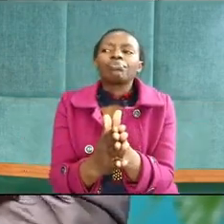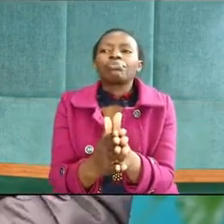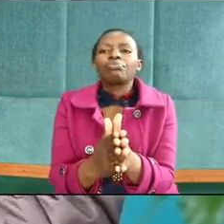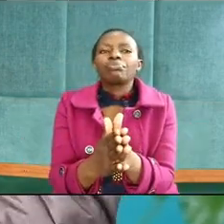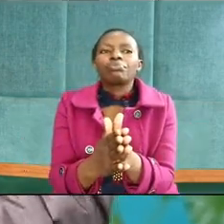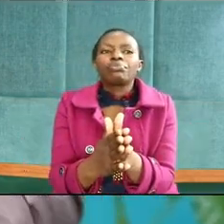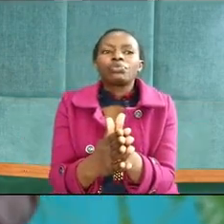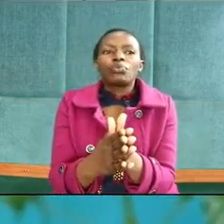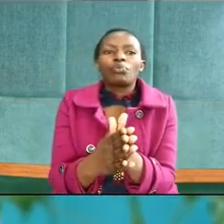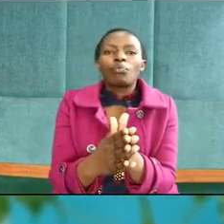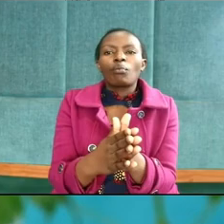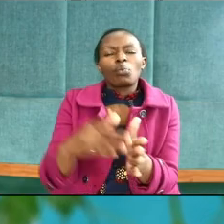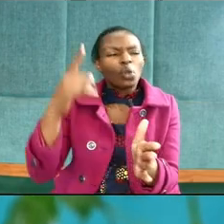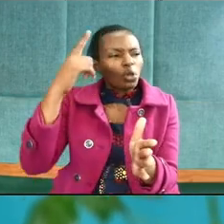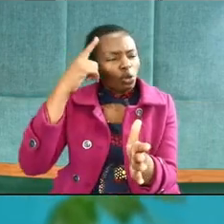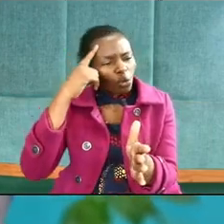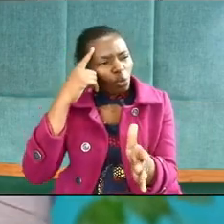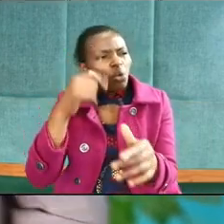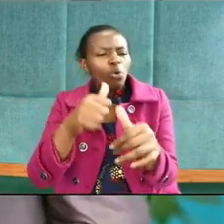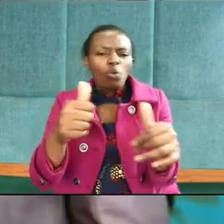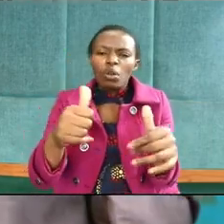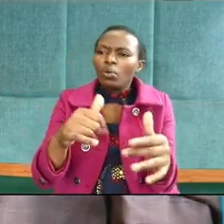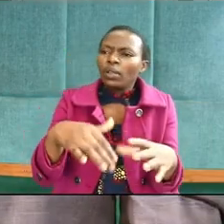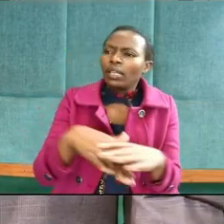You know, it is also in the church